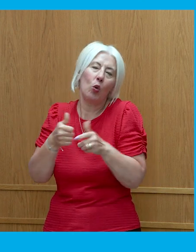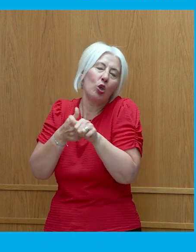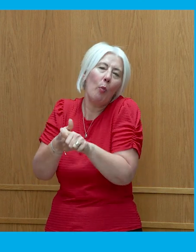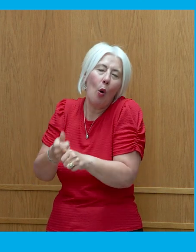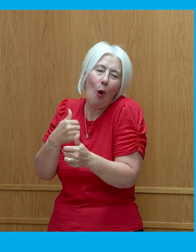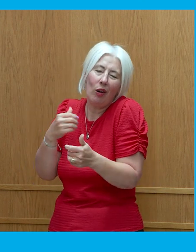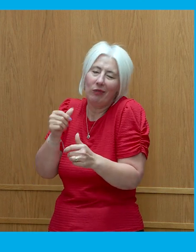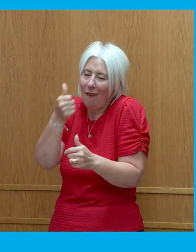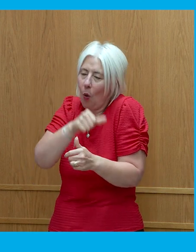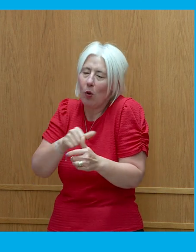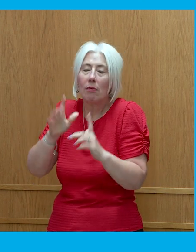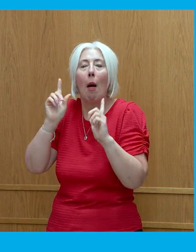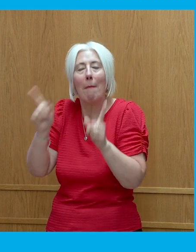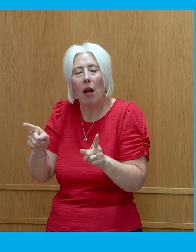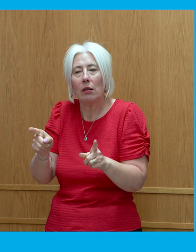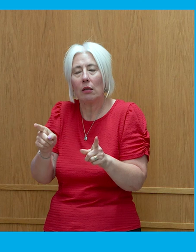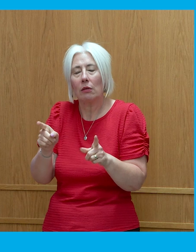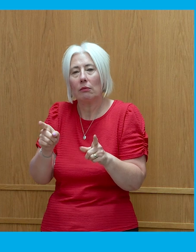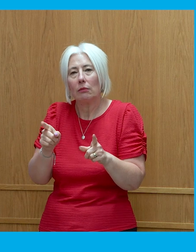felt that it was kind of,